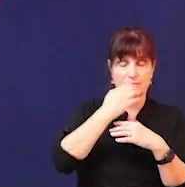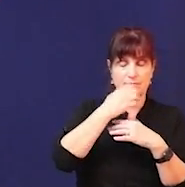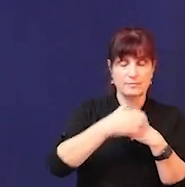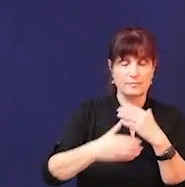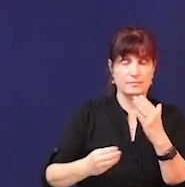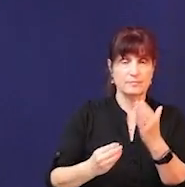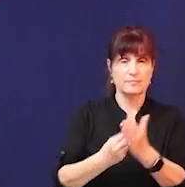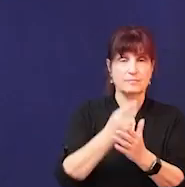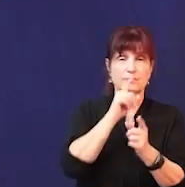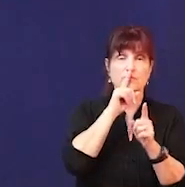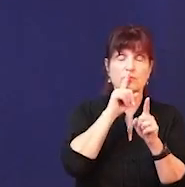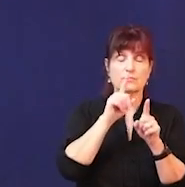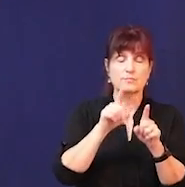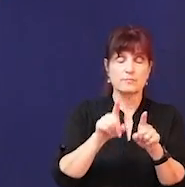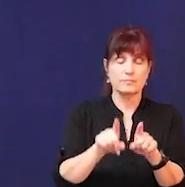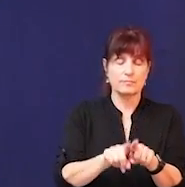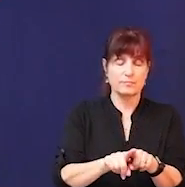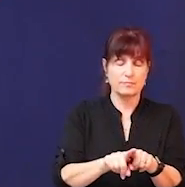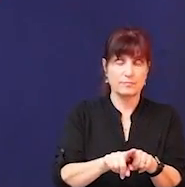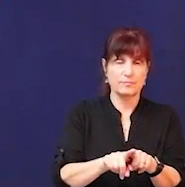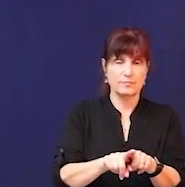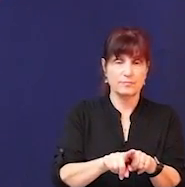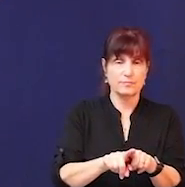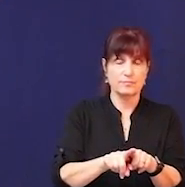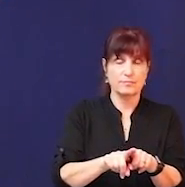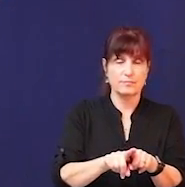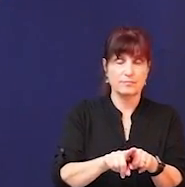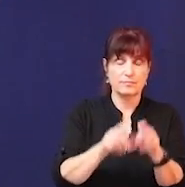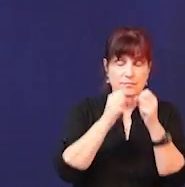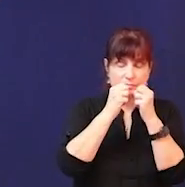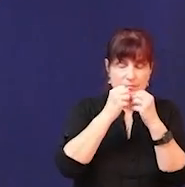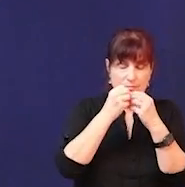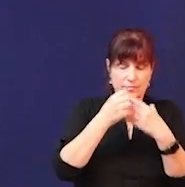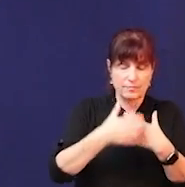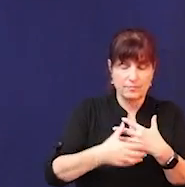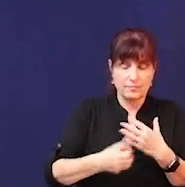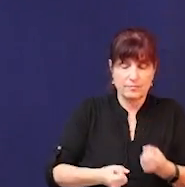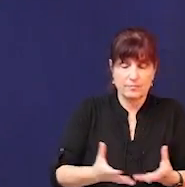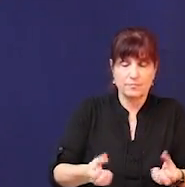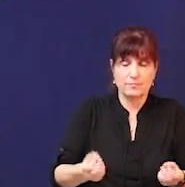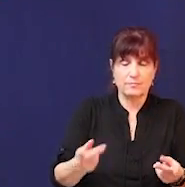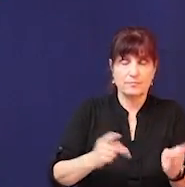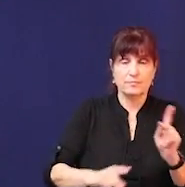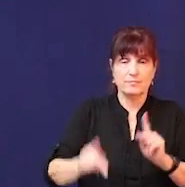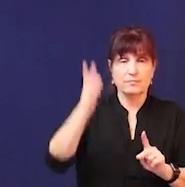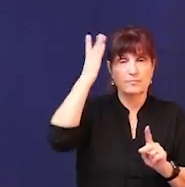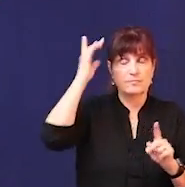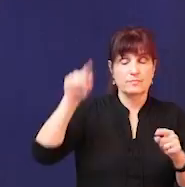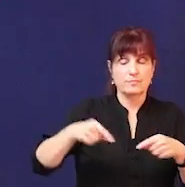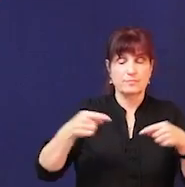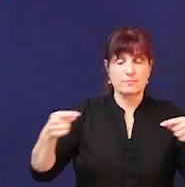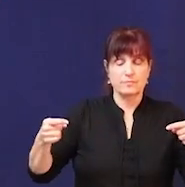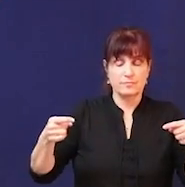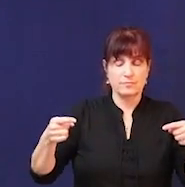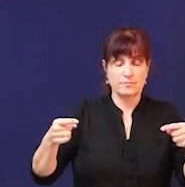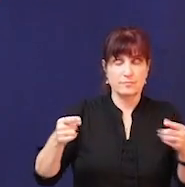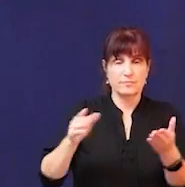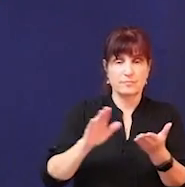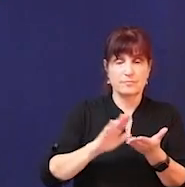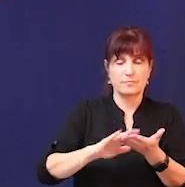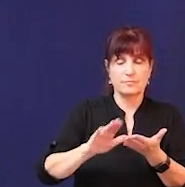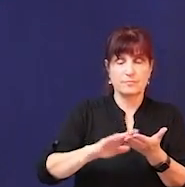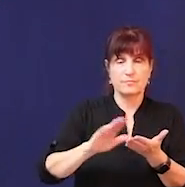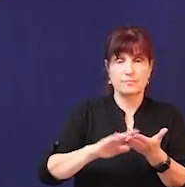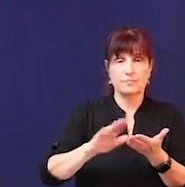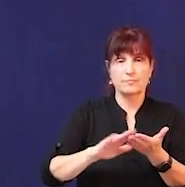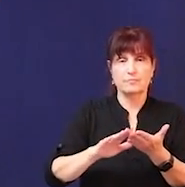blood, the blood of the new and eternal covenant, which will be poured out for you and for many for